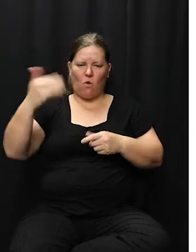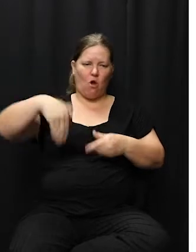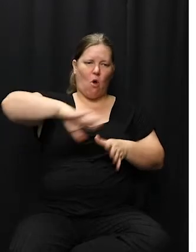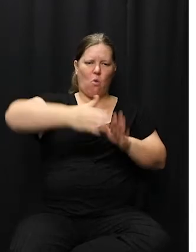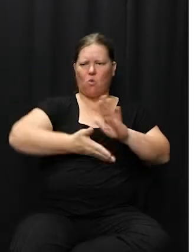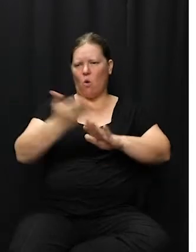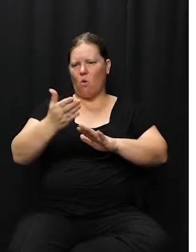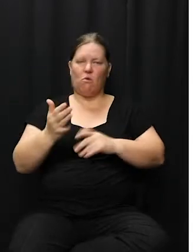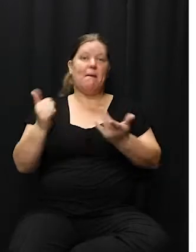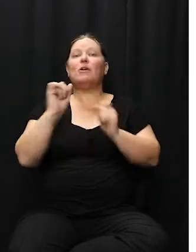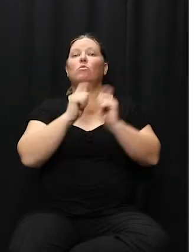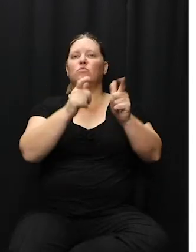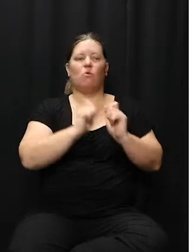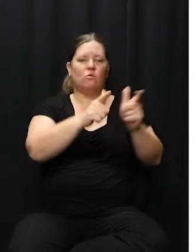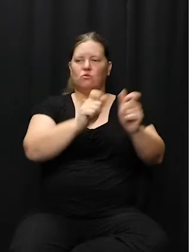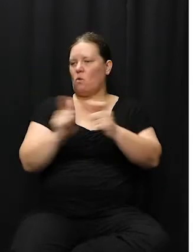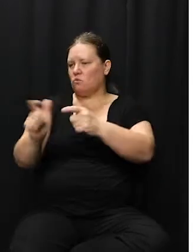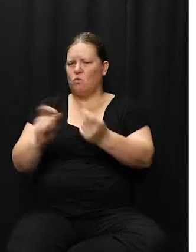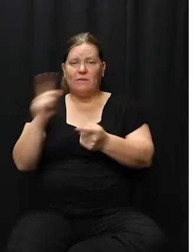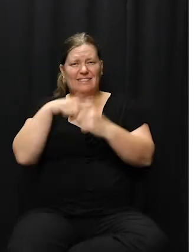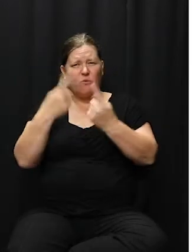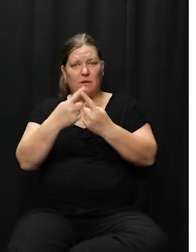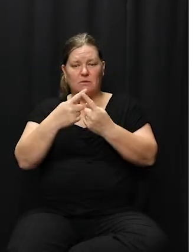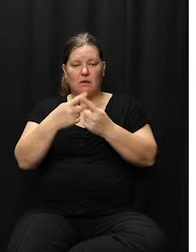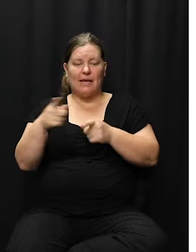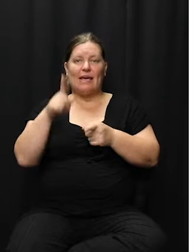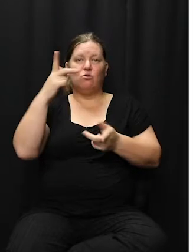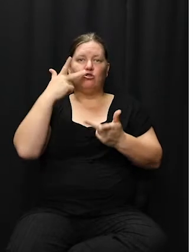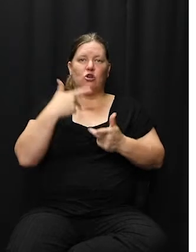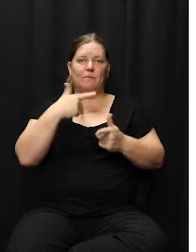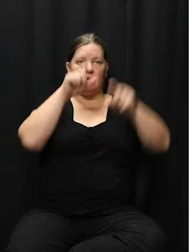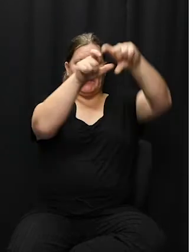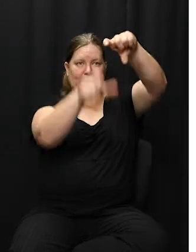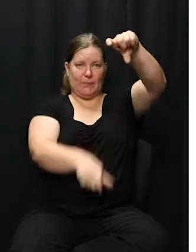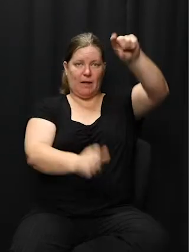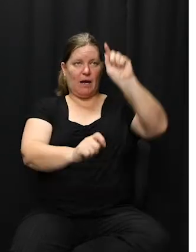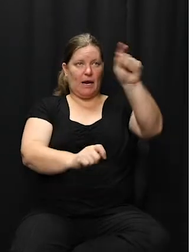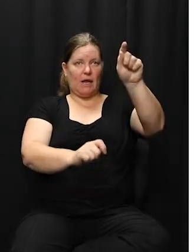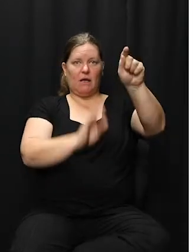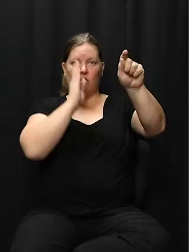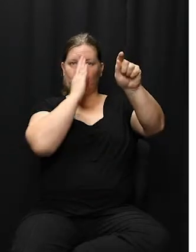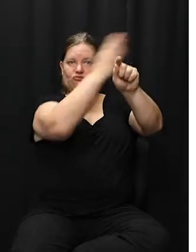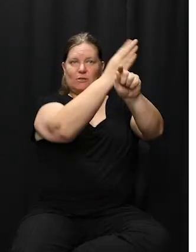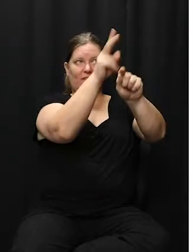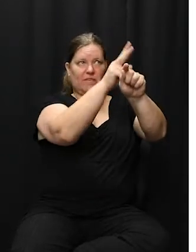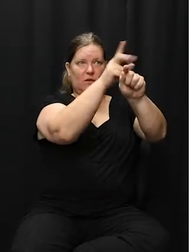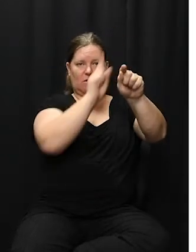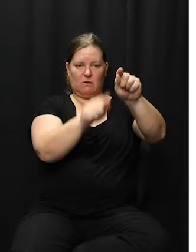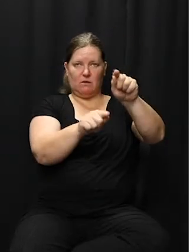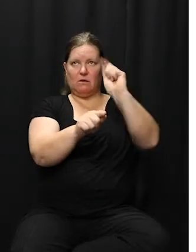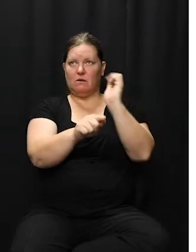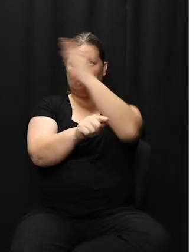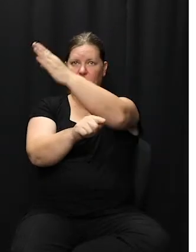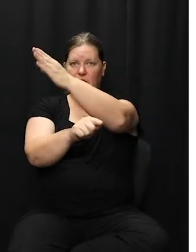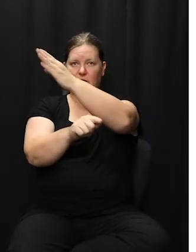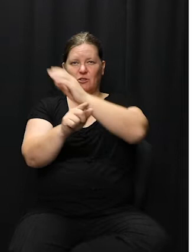directions, you can look for that and you get a list of all those times, and if you click on it, it takes you straight to that part of the video. So